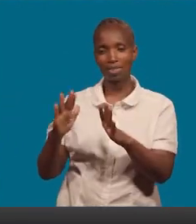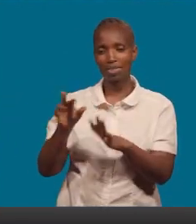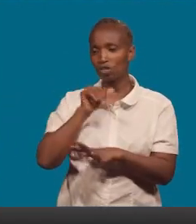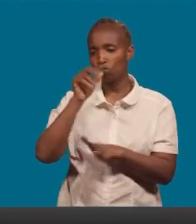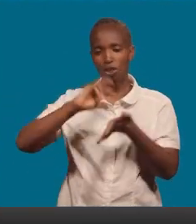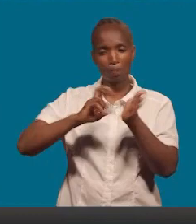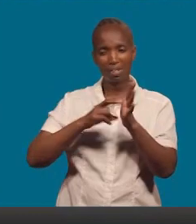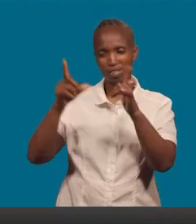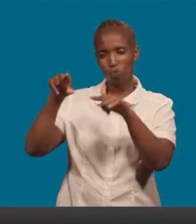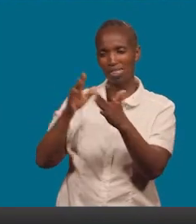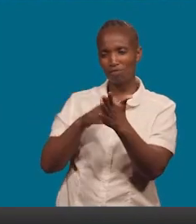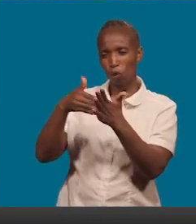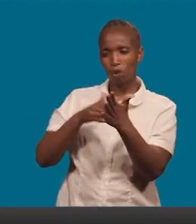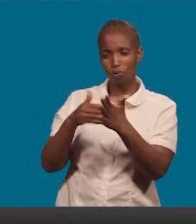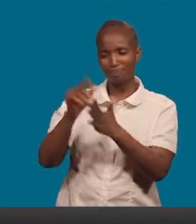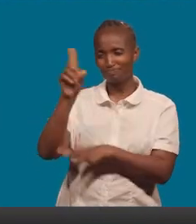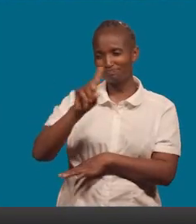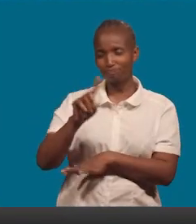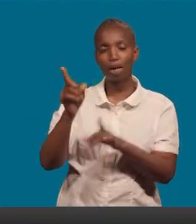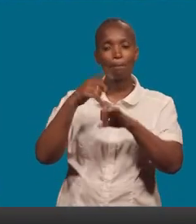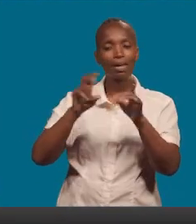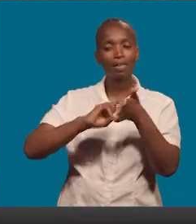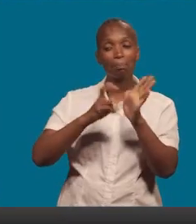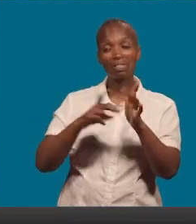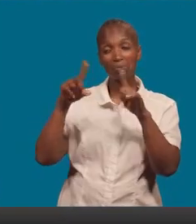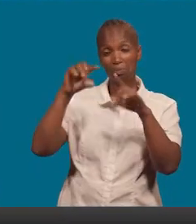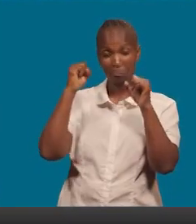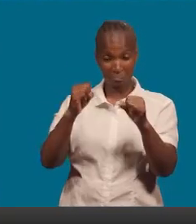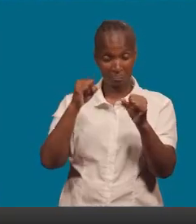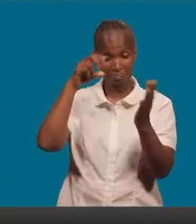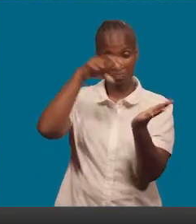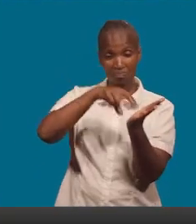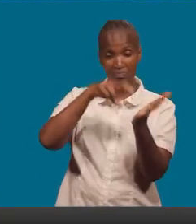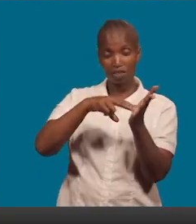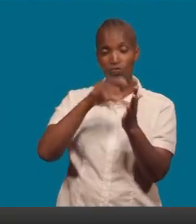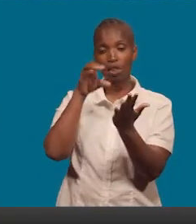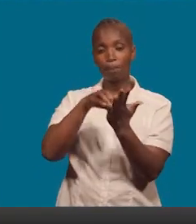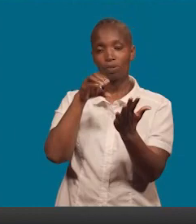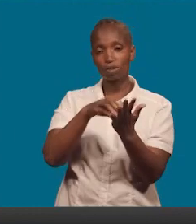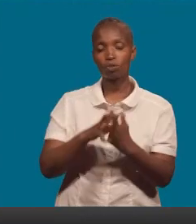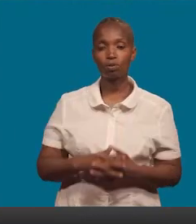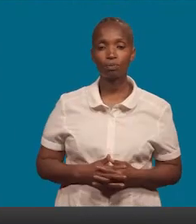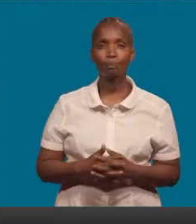because losing doesn't mean that you are weak. It means that you are